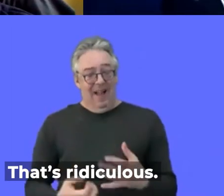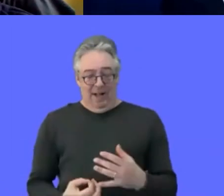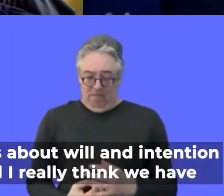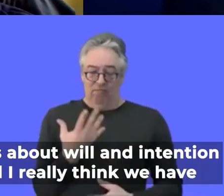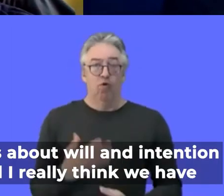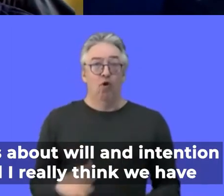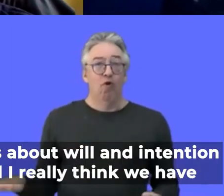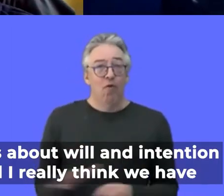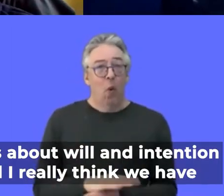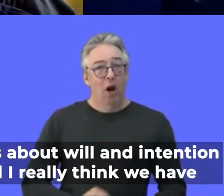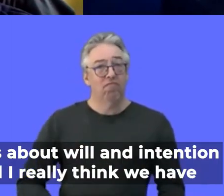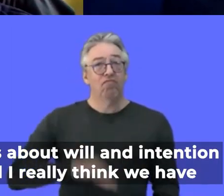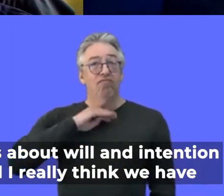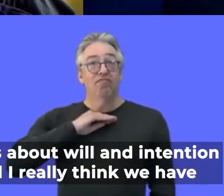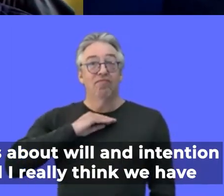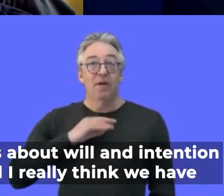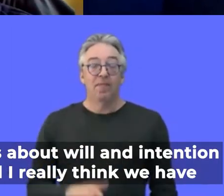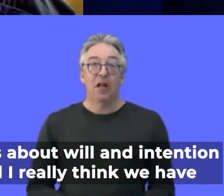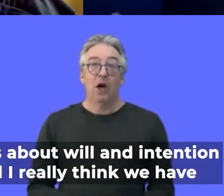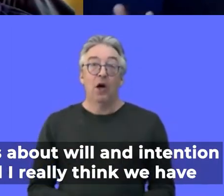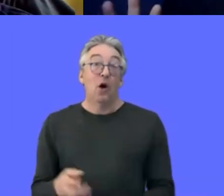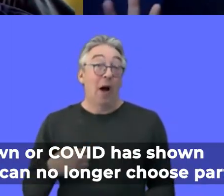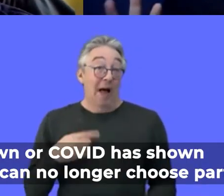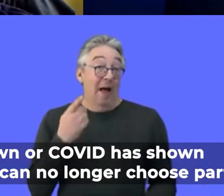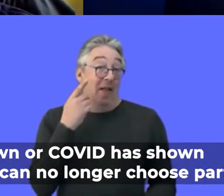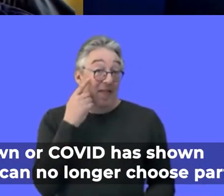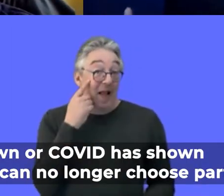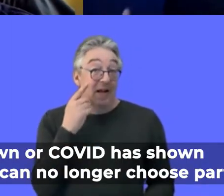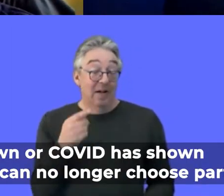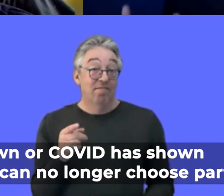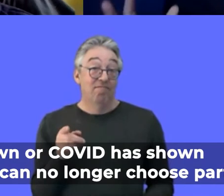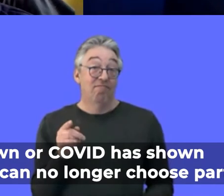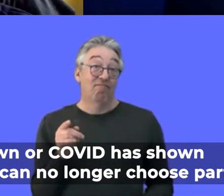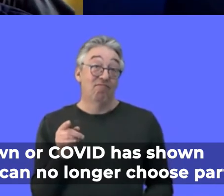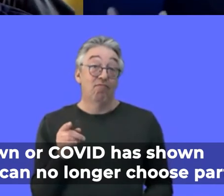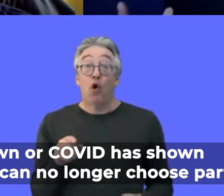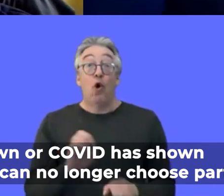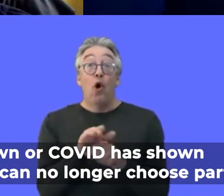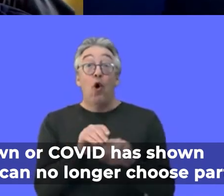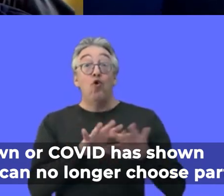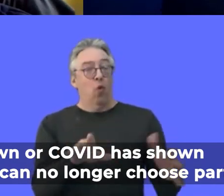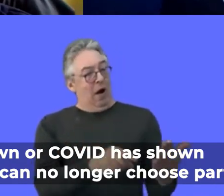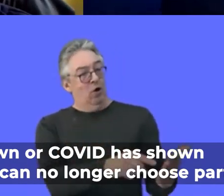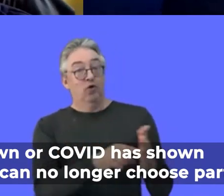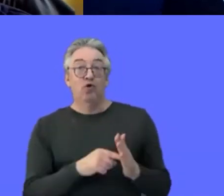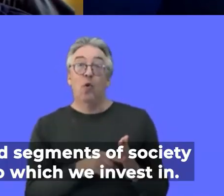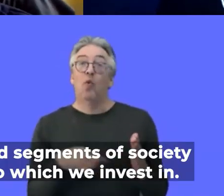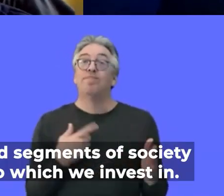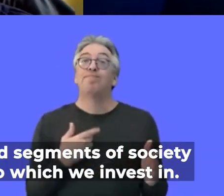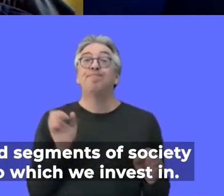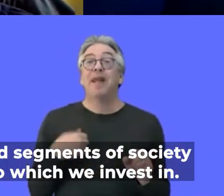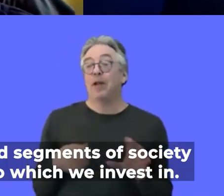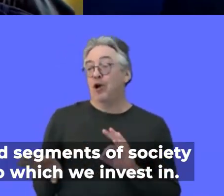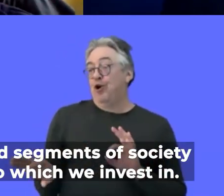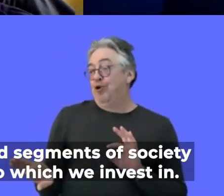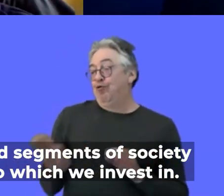ridiculous. This is about will and intention. And I really think we have shown, or COVID has shown, that we can no longer choose parts and segments